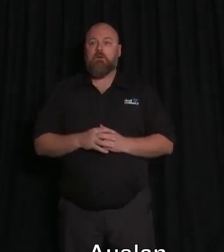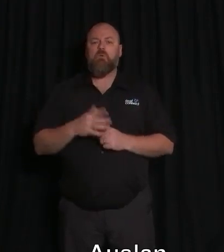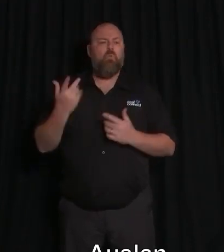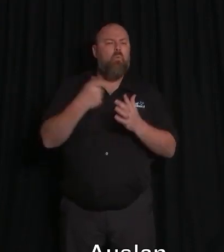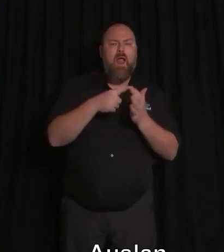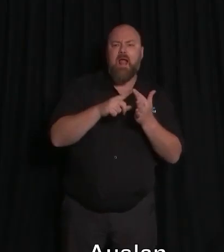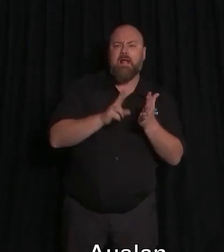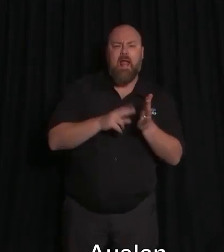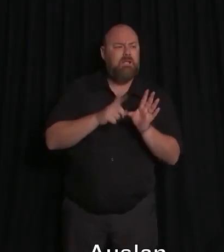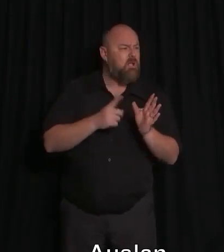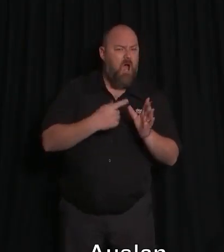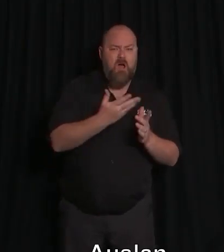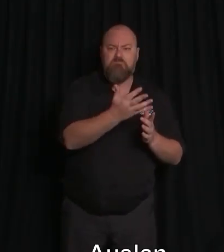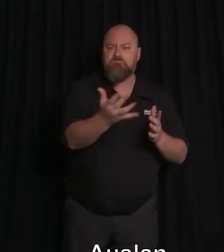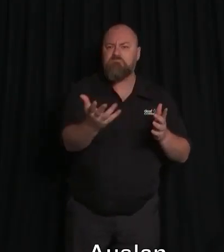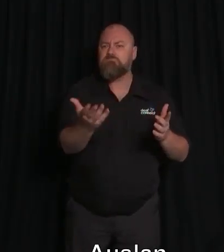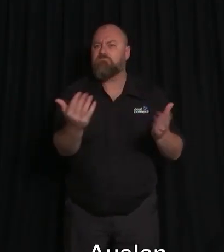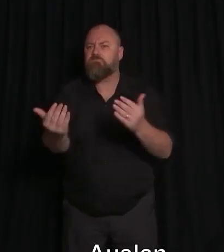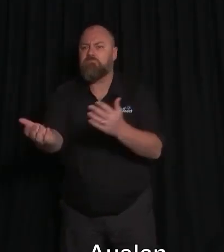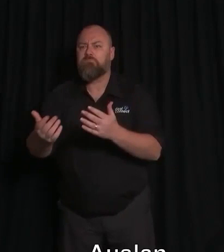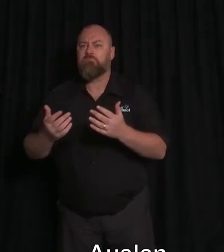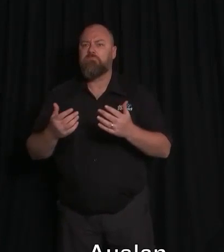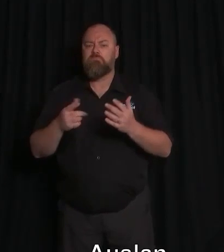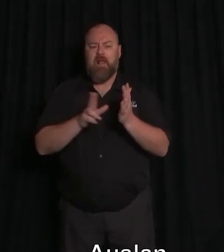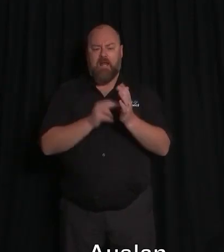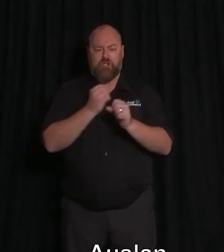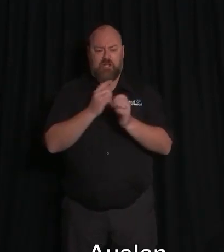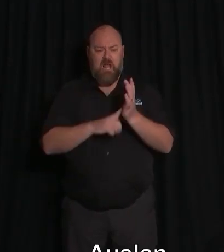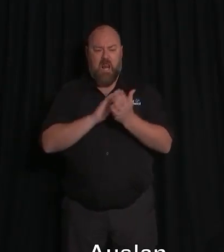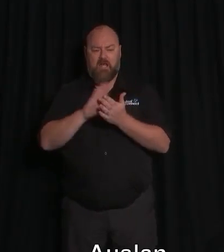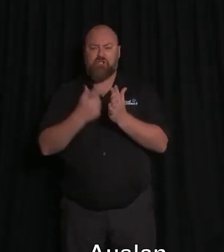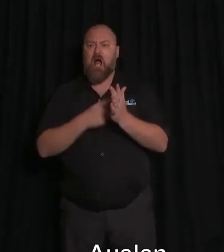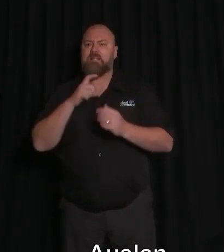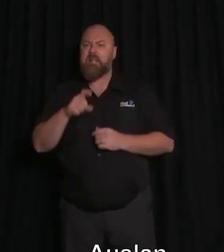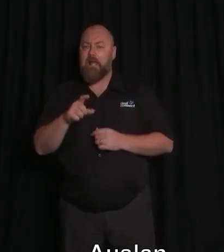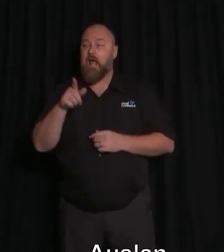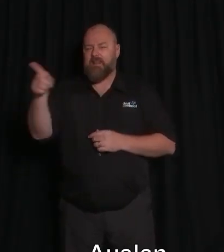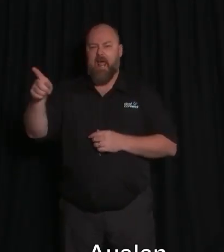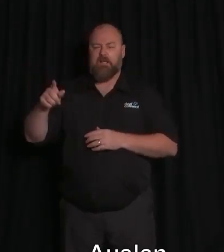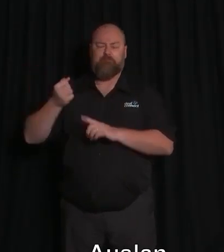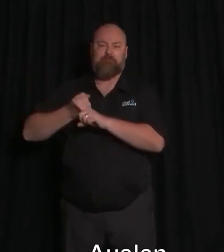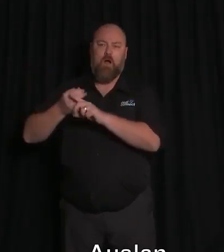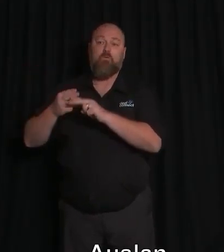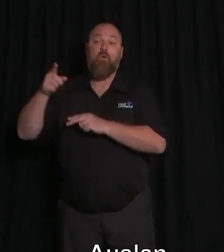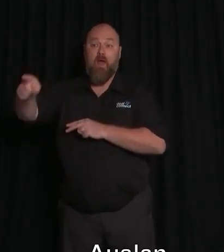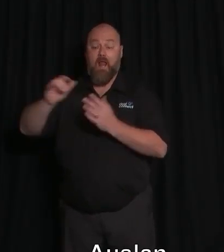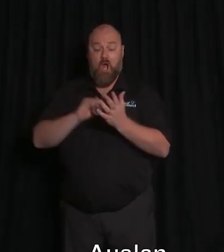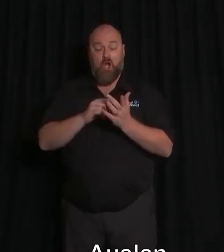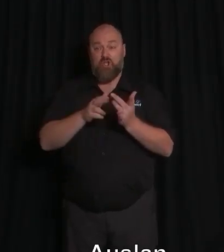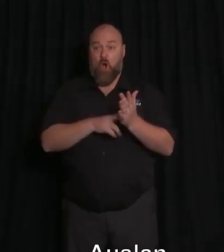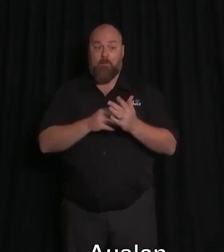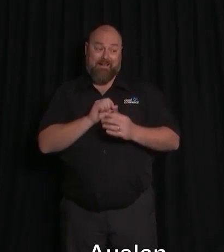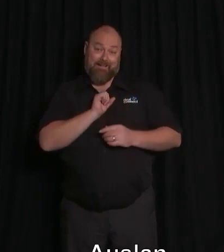brothers and sisters, in the NGL HRC fought for. And Simon laid the basis for